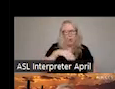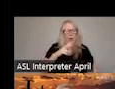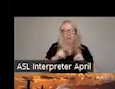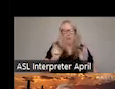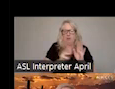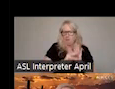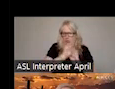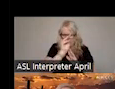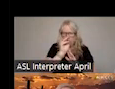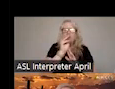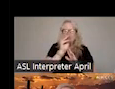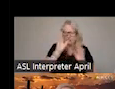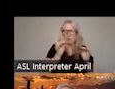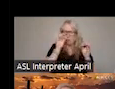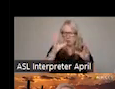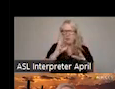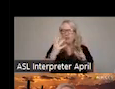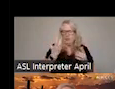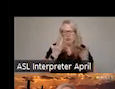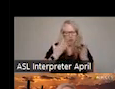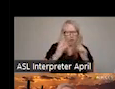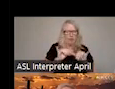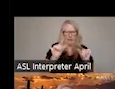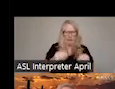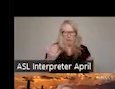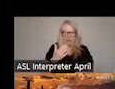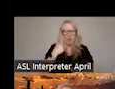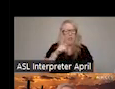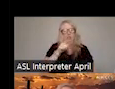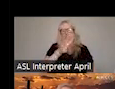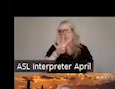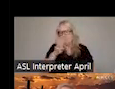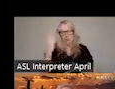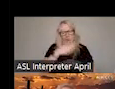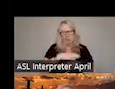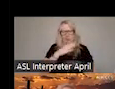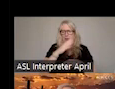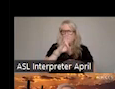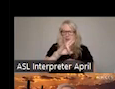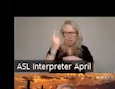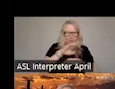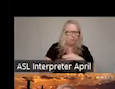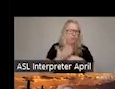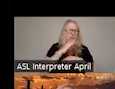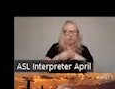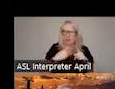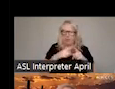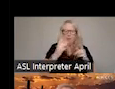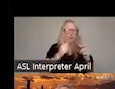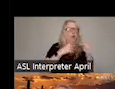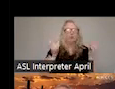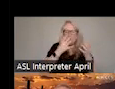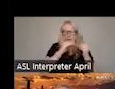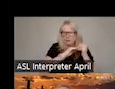crisis services system in Arizona that includes 24/7 call center, mobile crisis teams, crisis stabilization